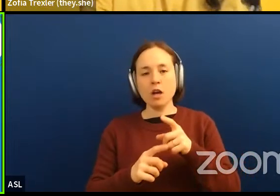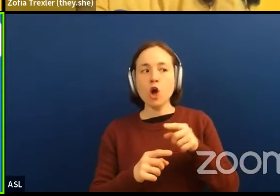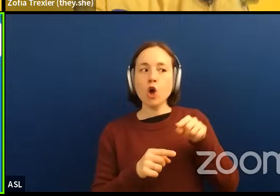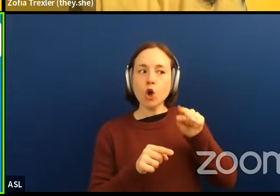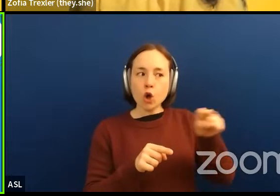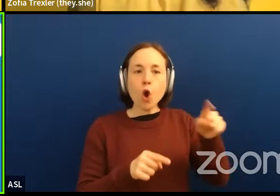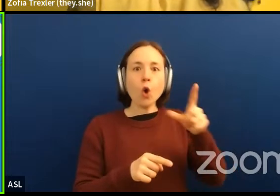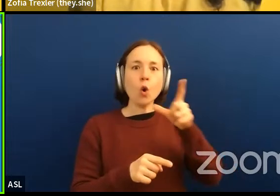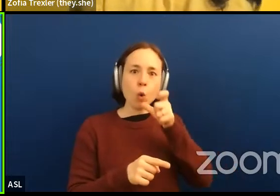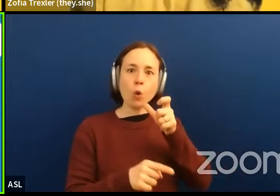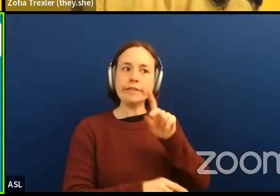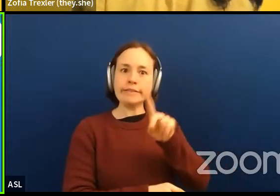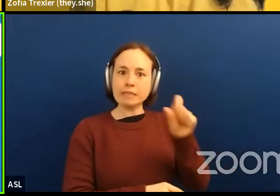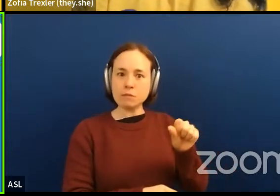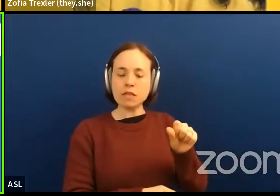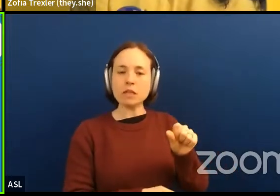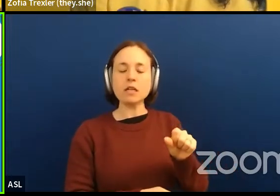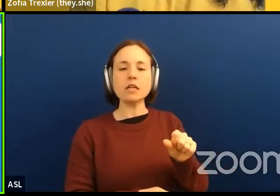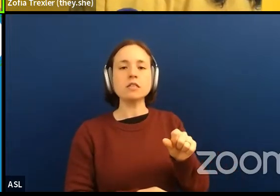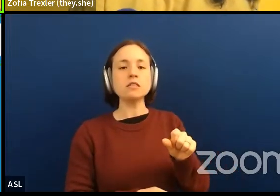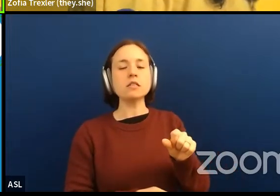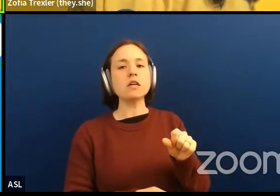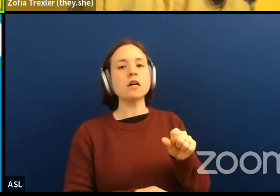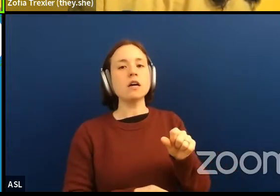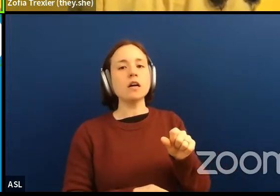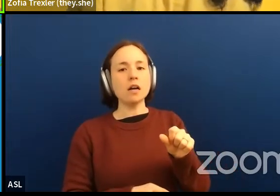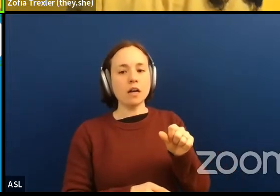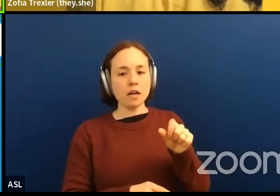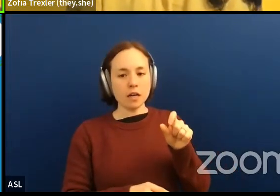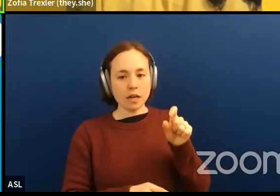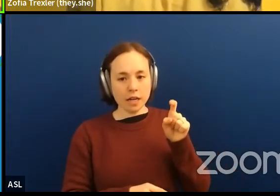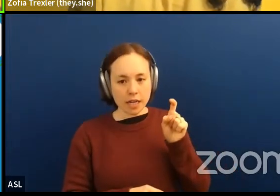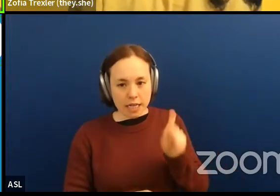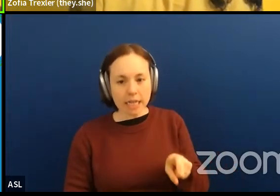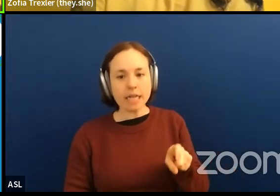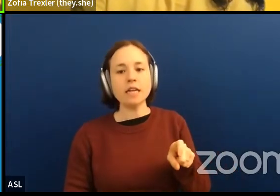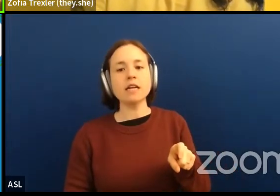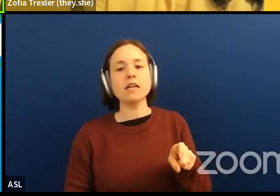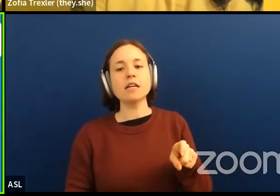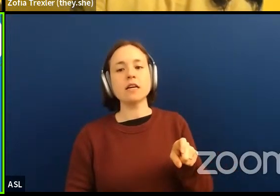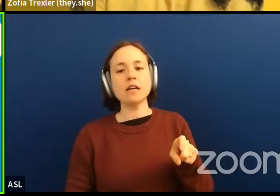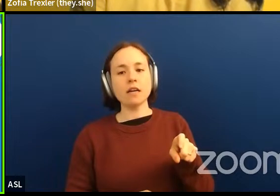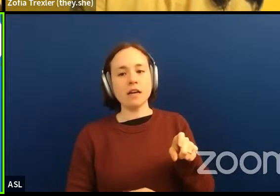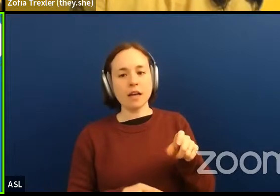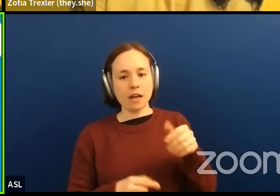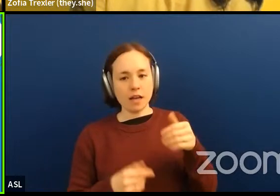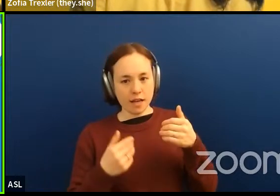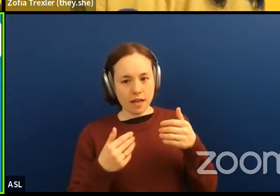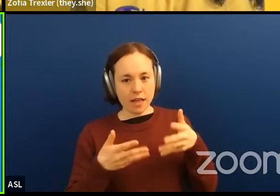with disabilities were acknowledged and put in the line for vaccines.